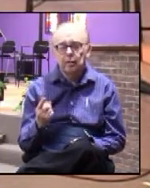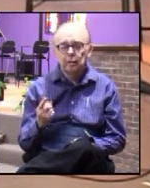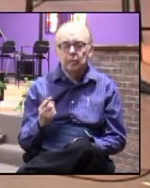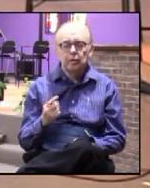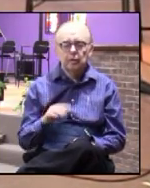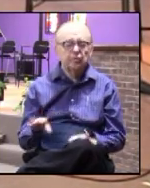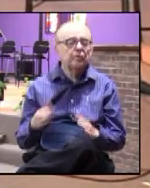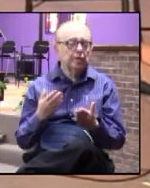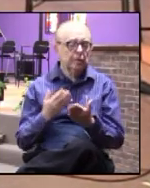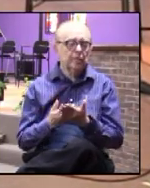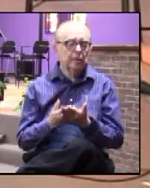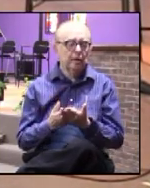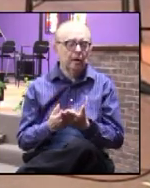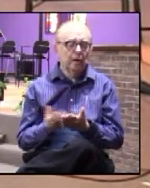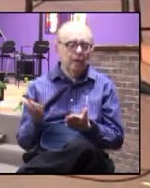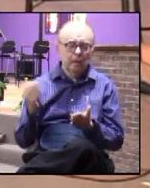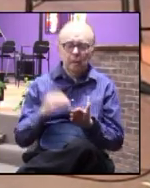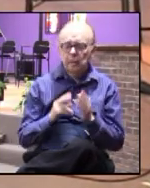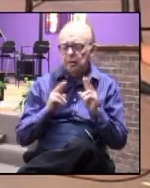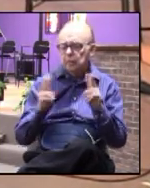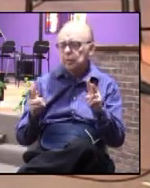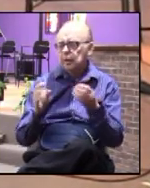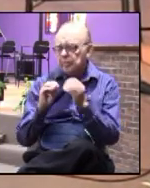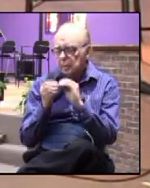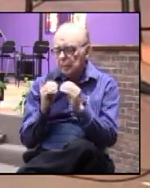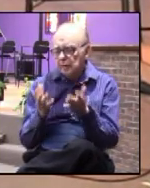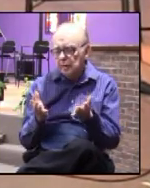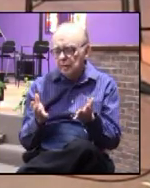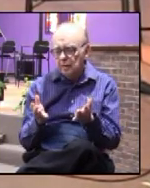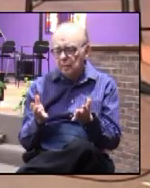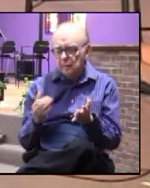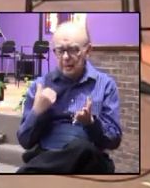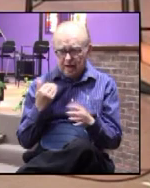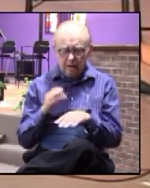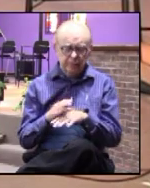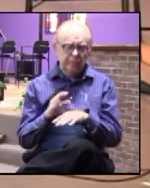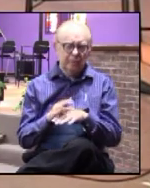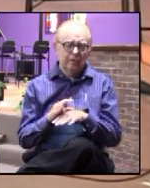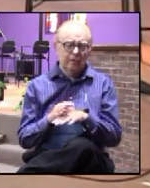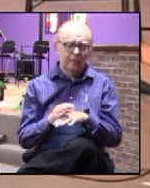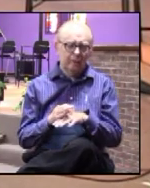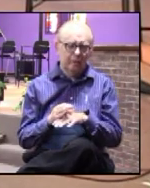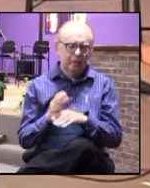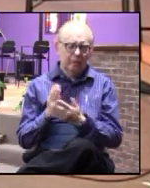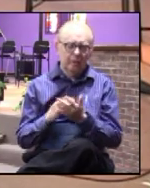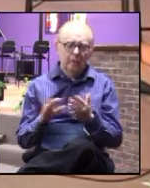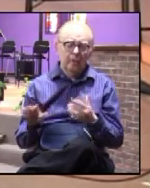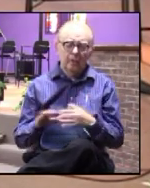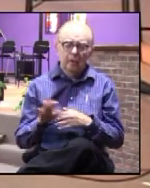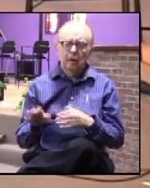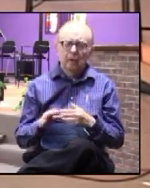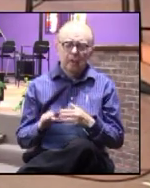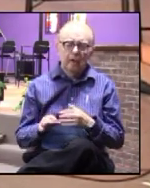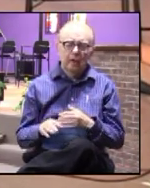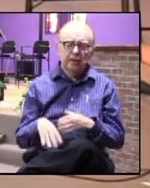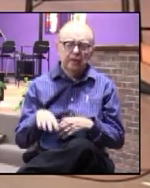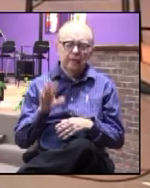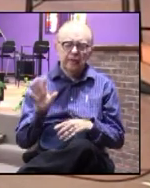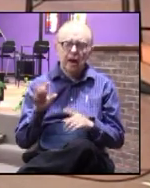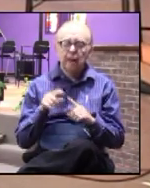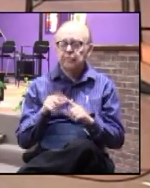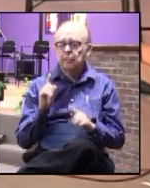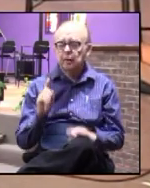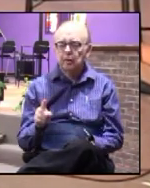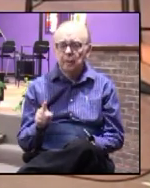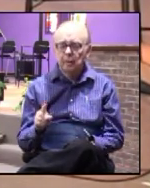well. If you come back and look at the numbers, in our church, it is somewhere close to about 5 to 1.